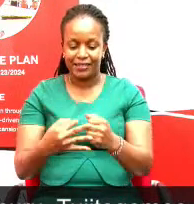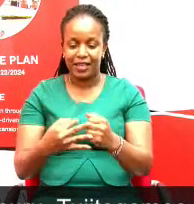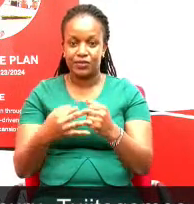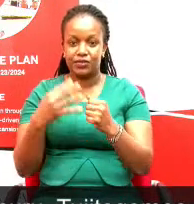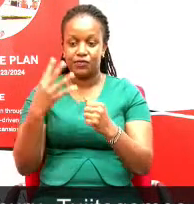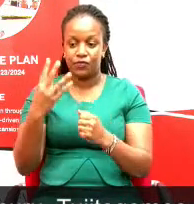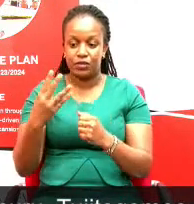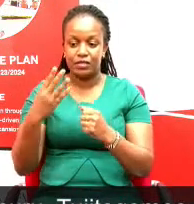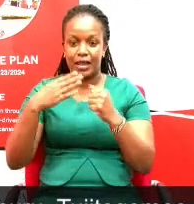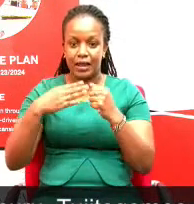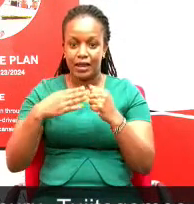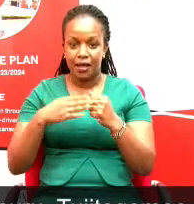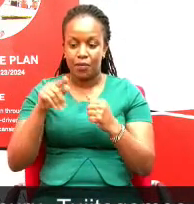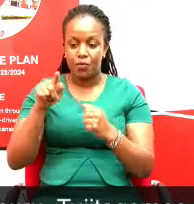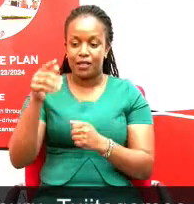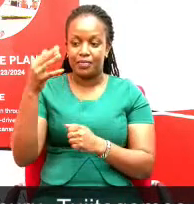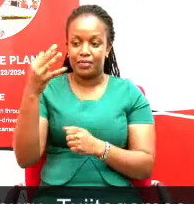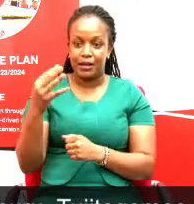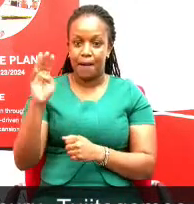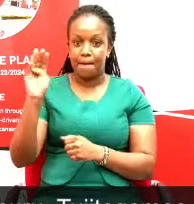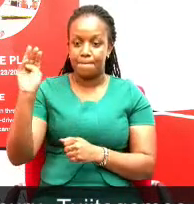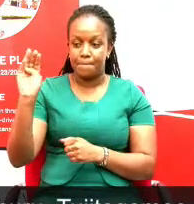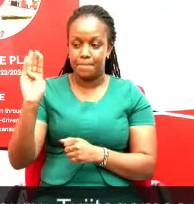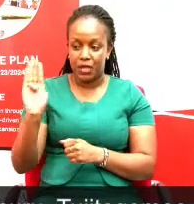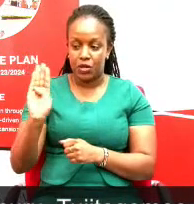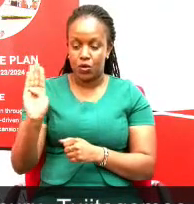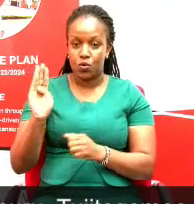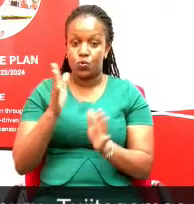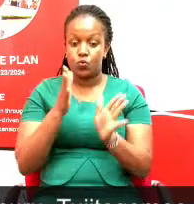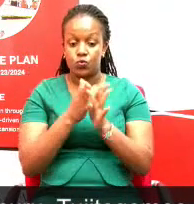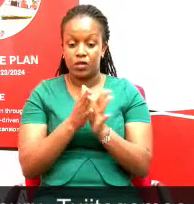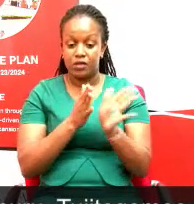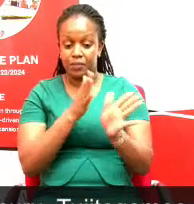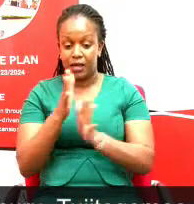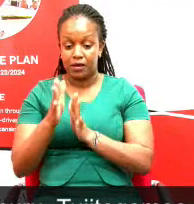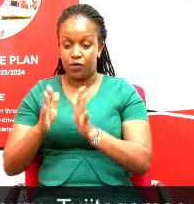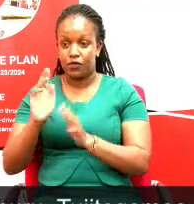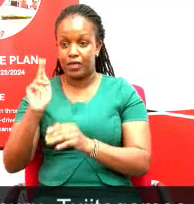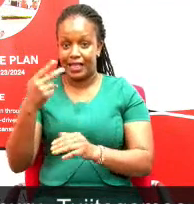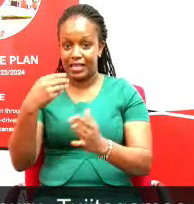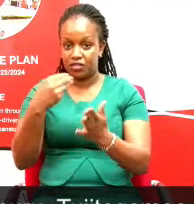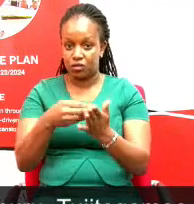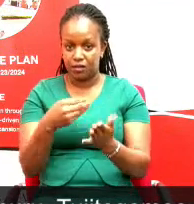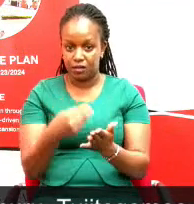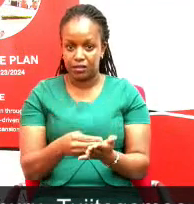4,849.3 billion against the plan's target of Kenya shillings